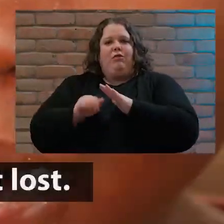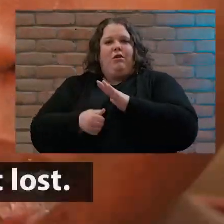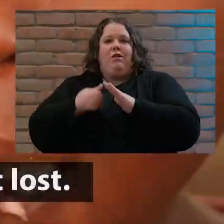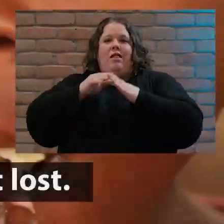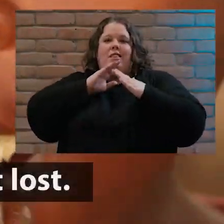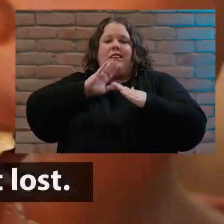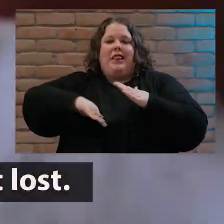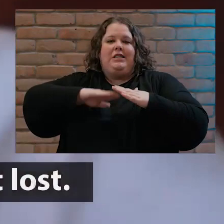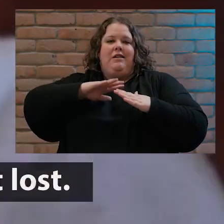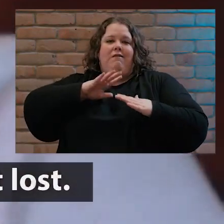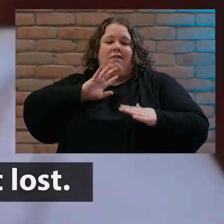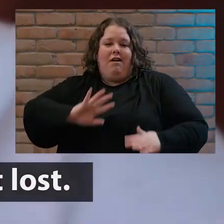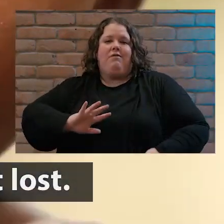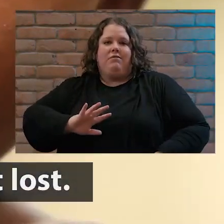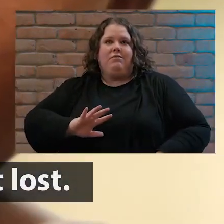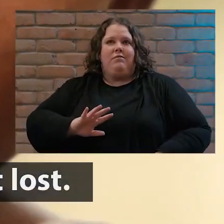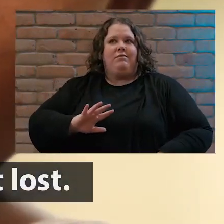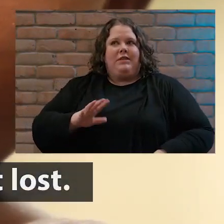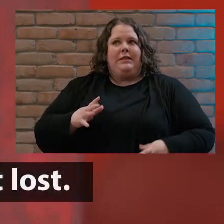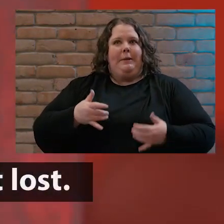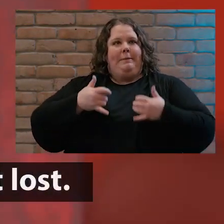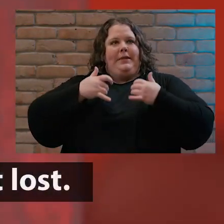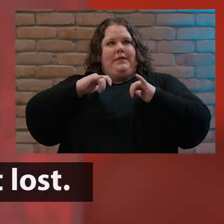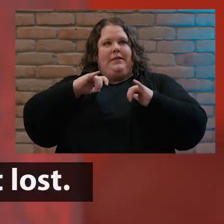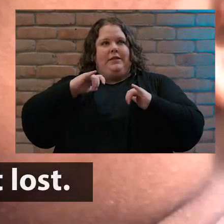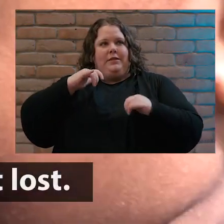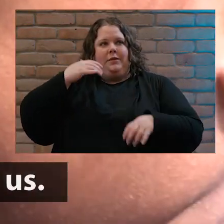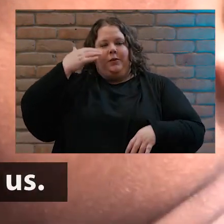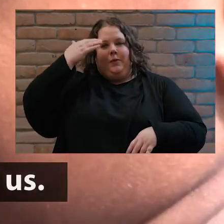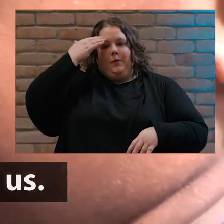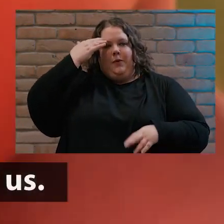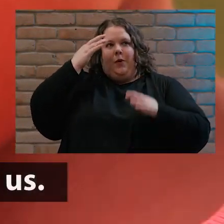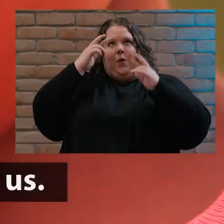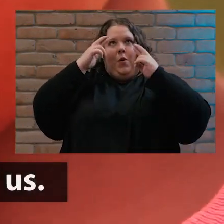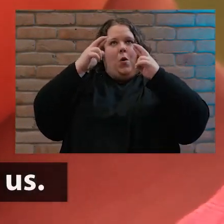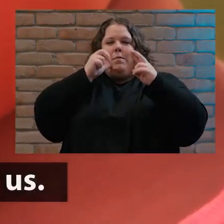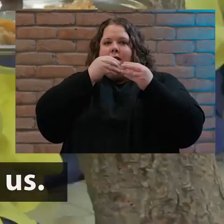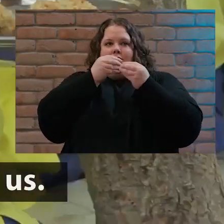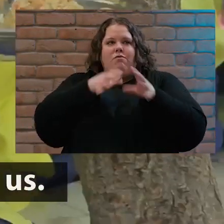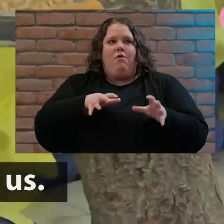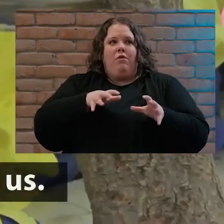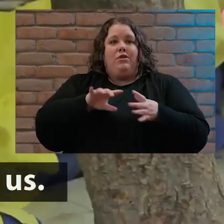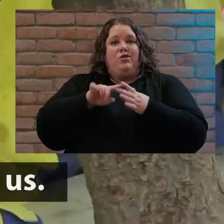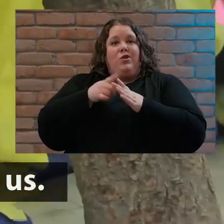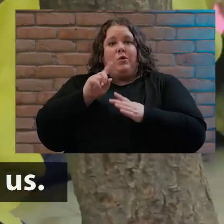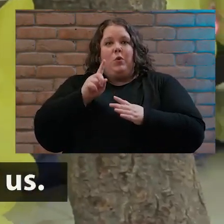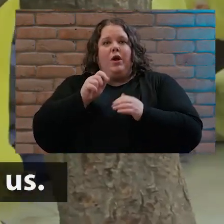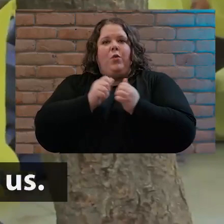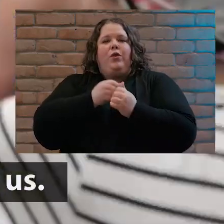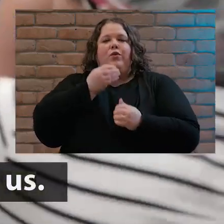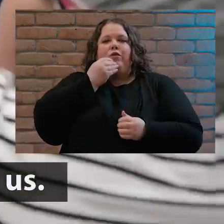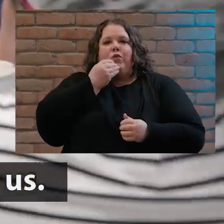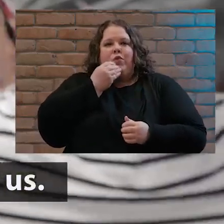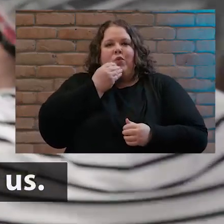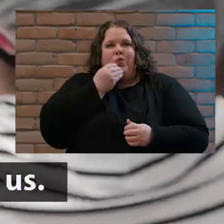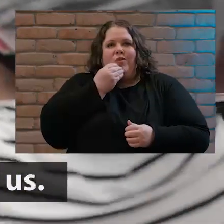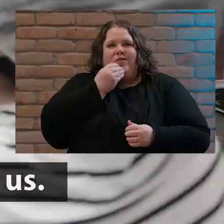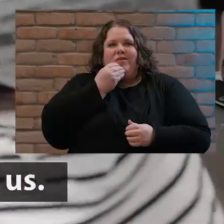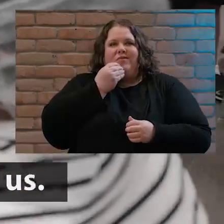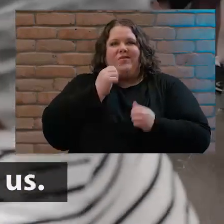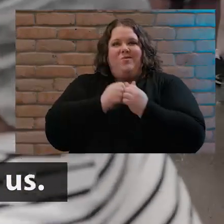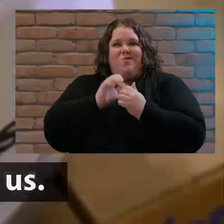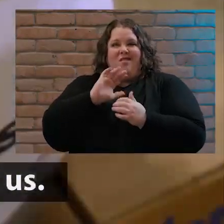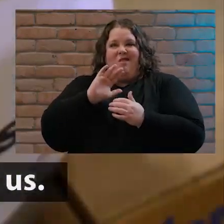In spite of all this, we know that hope is not lost. It starts with food, and it starts with all of